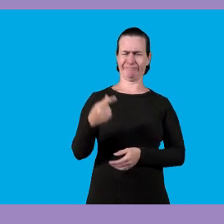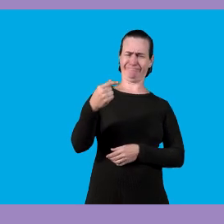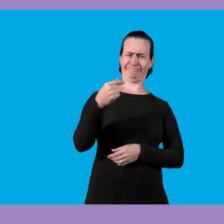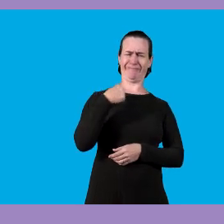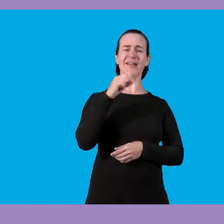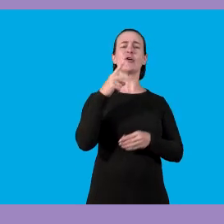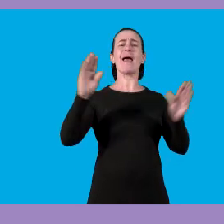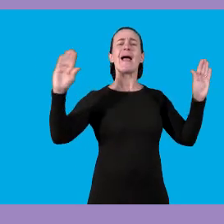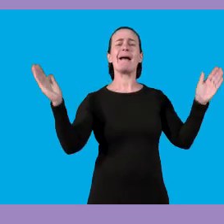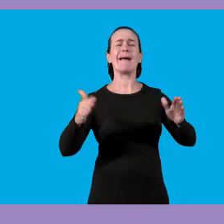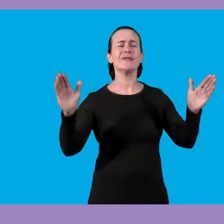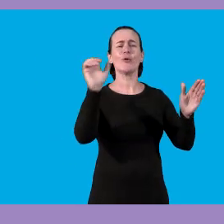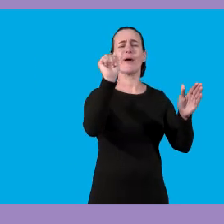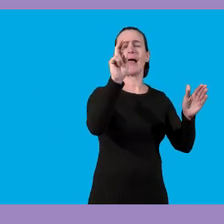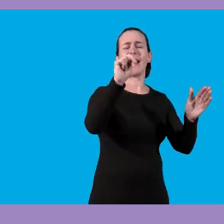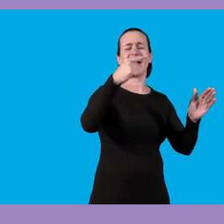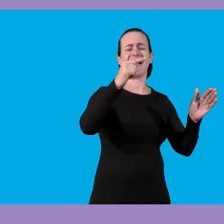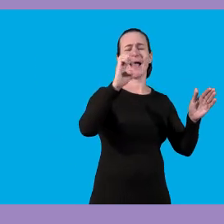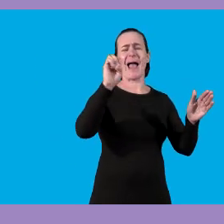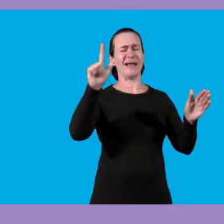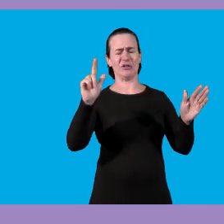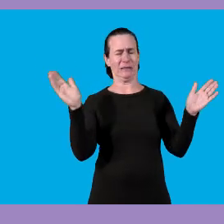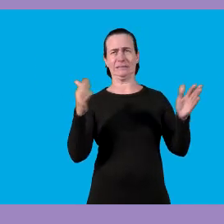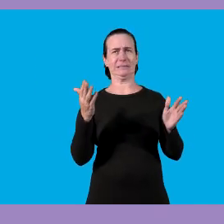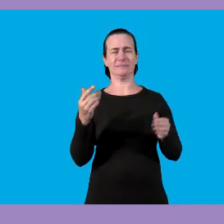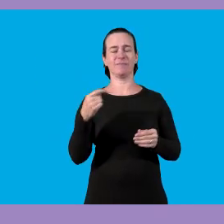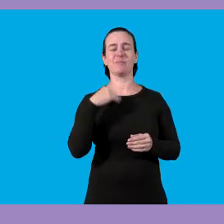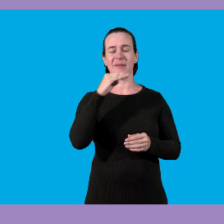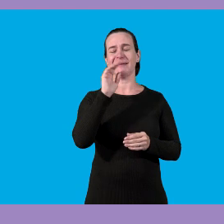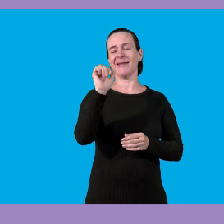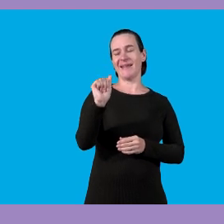Now I'm writing angels. All angles